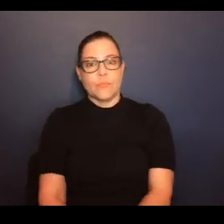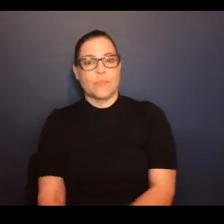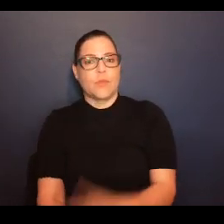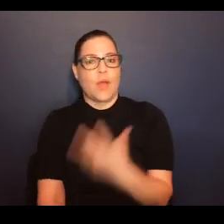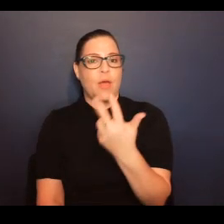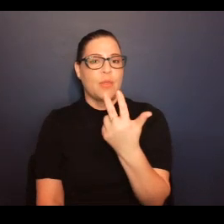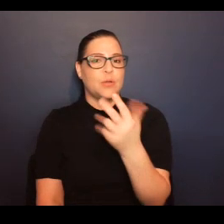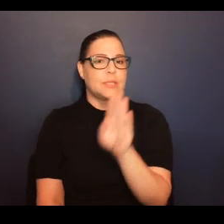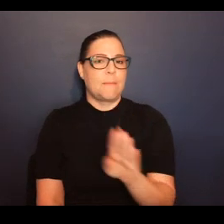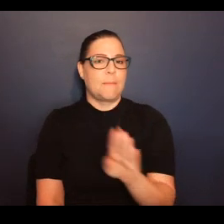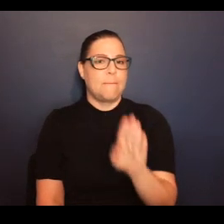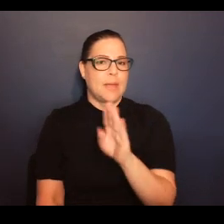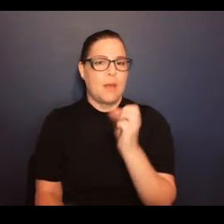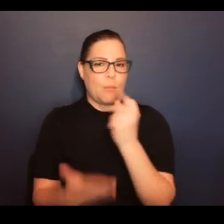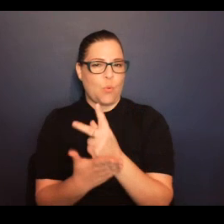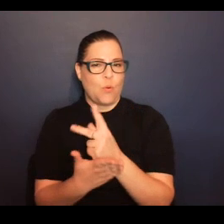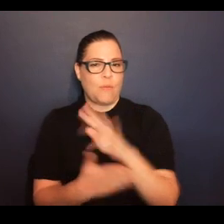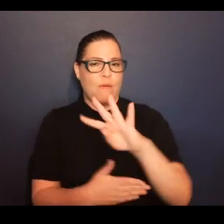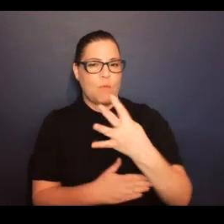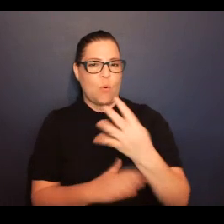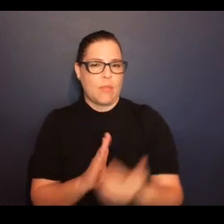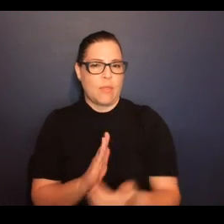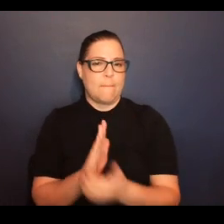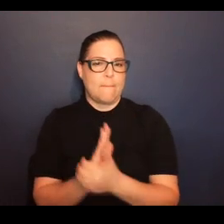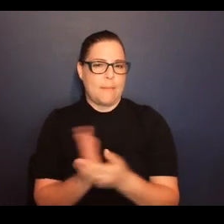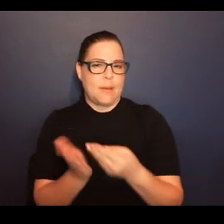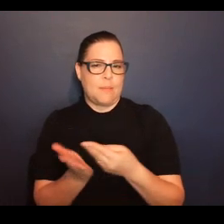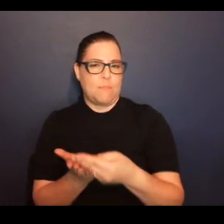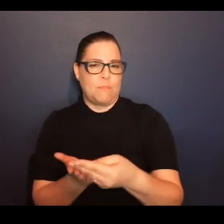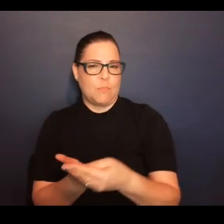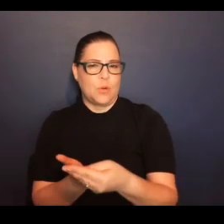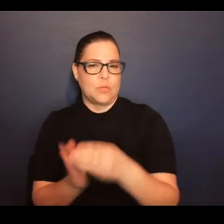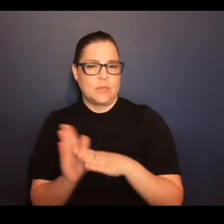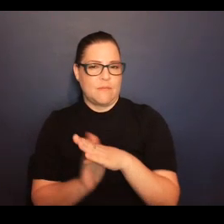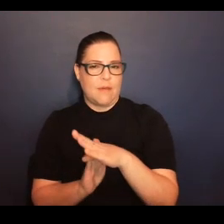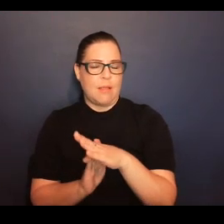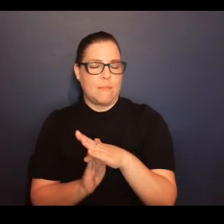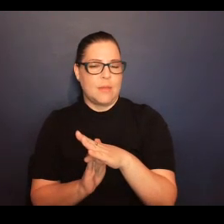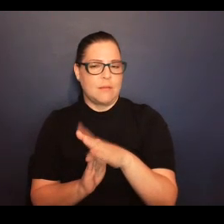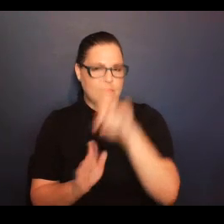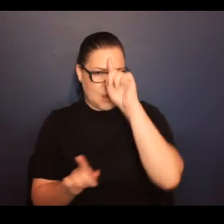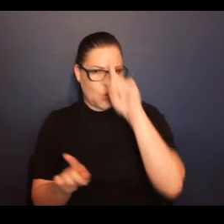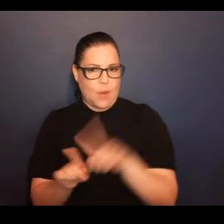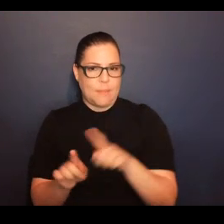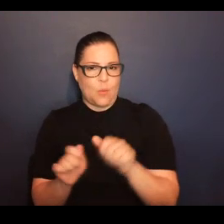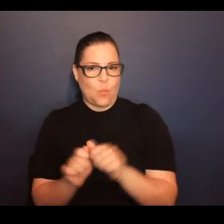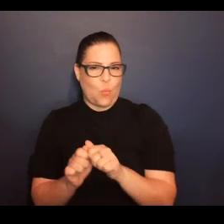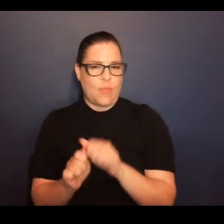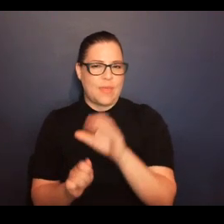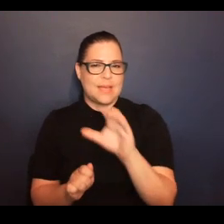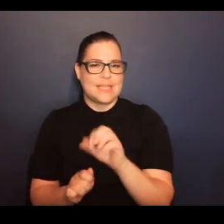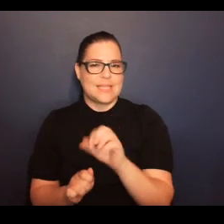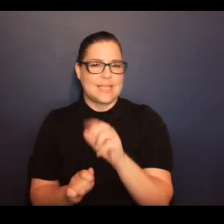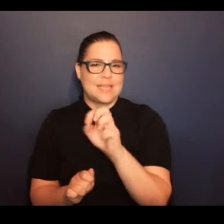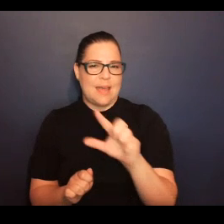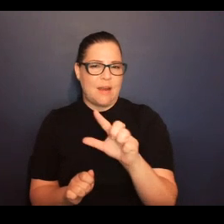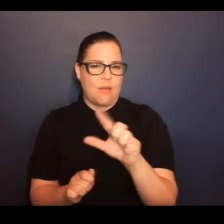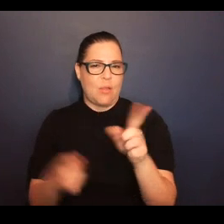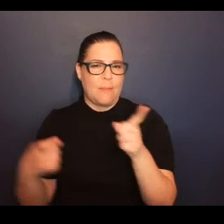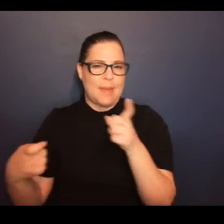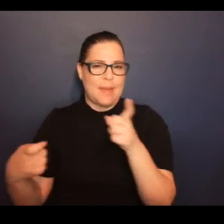13B, approval of the Fourth Amendment to the Purchase and Development Agreement between the CRA and Centennial Management Corporation for the